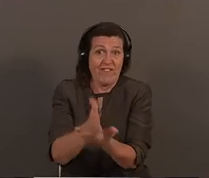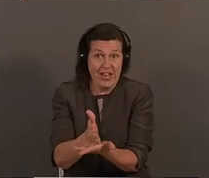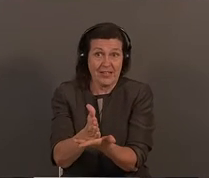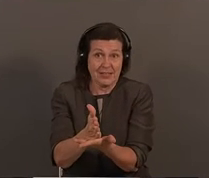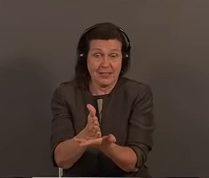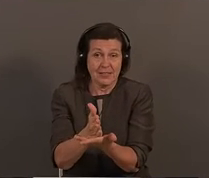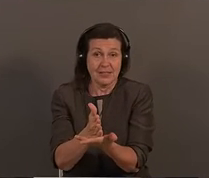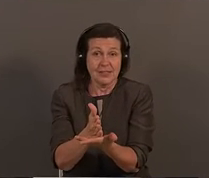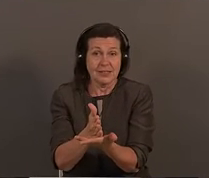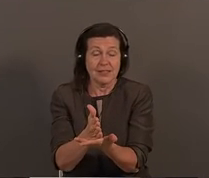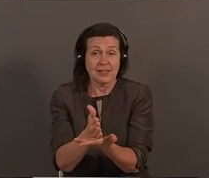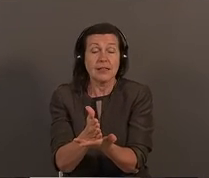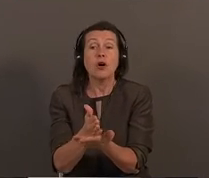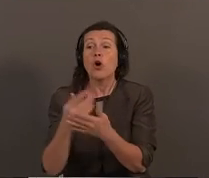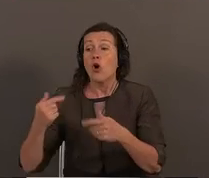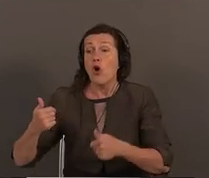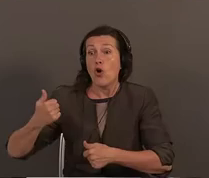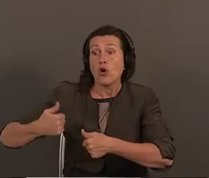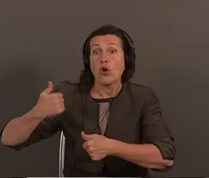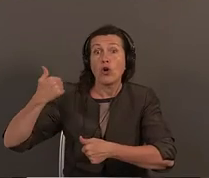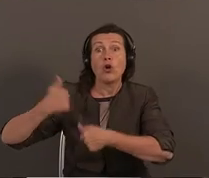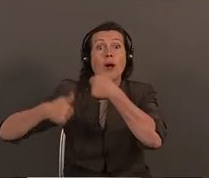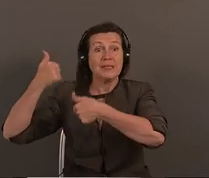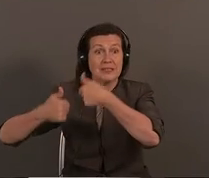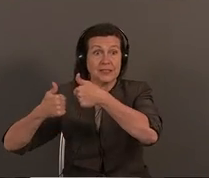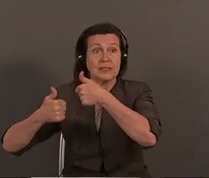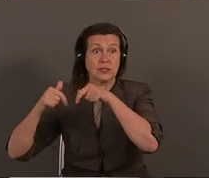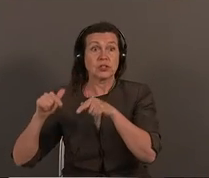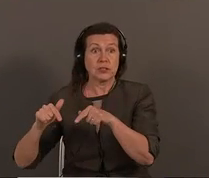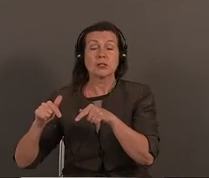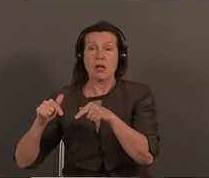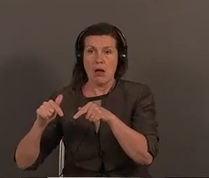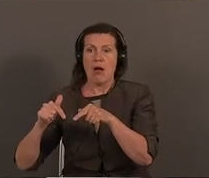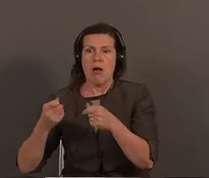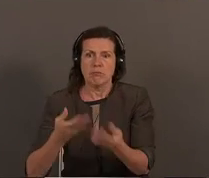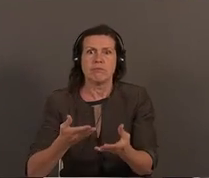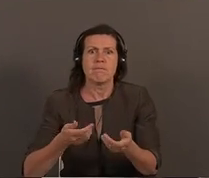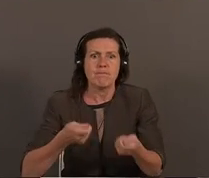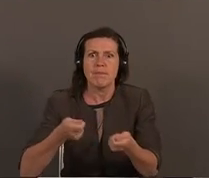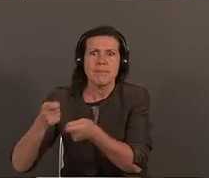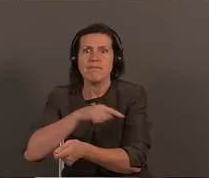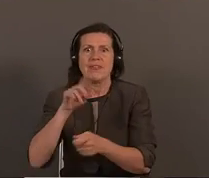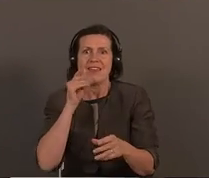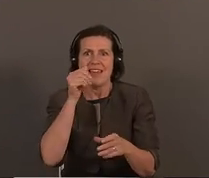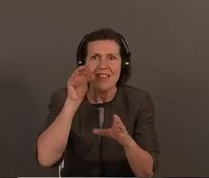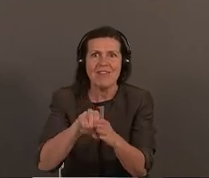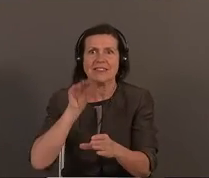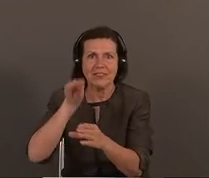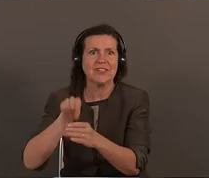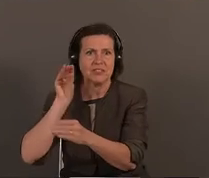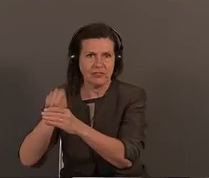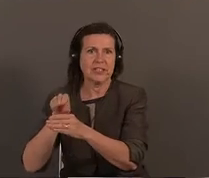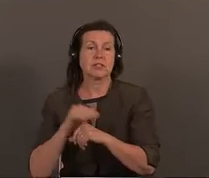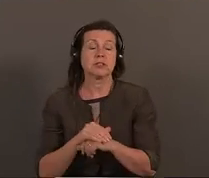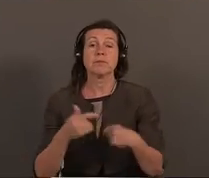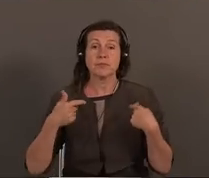It's that competition drives investment. And what we are seeing in France, for instance, because I'm the